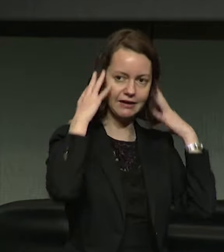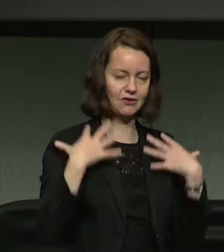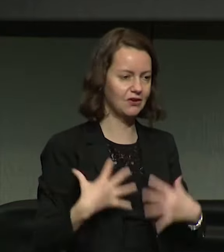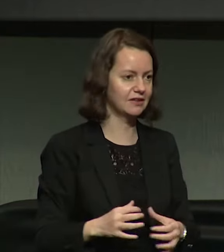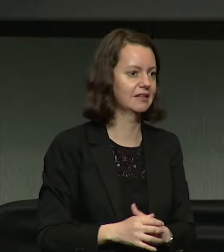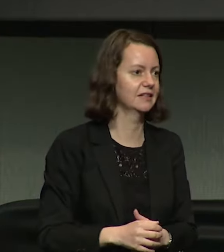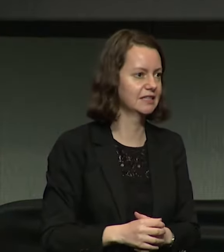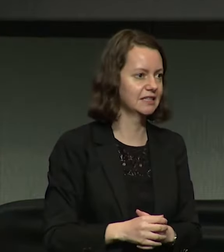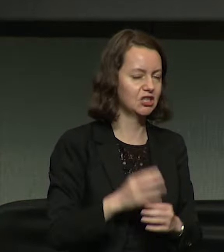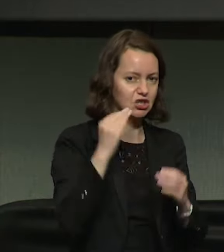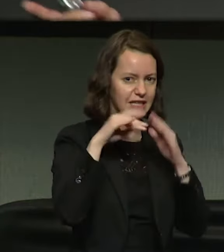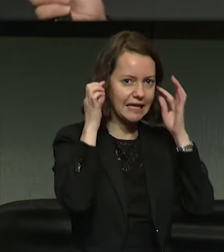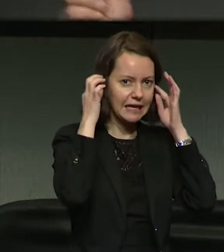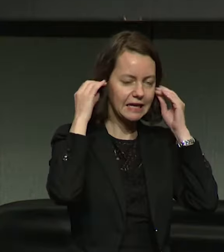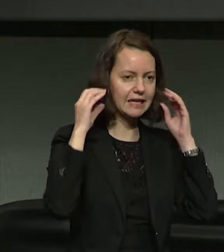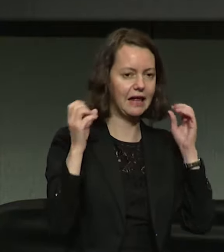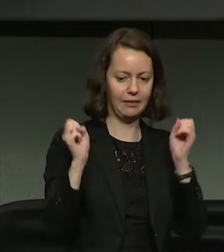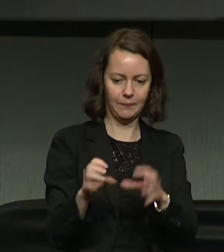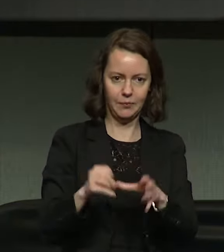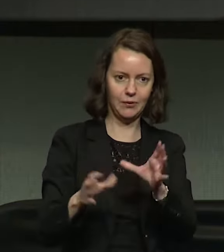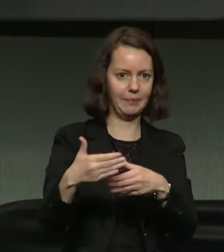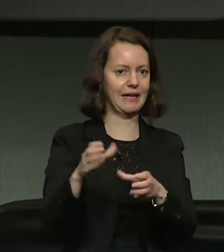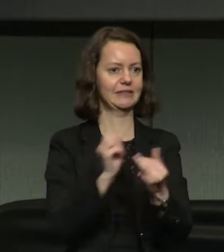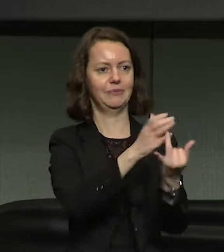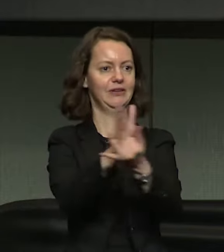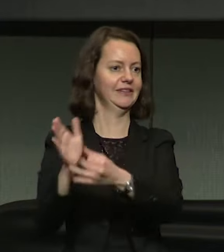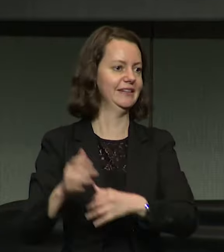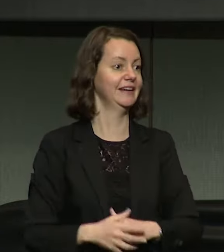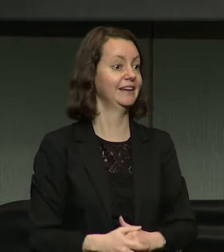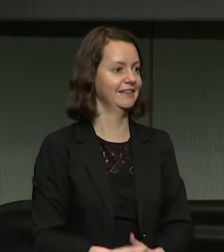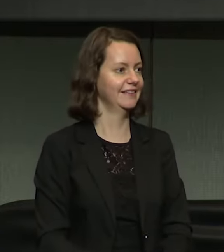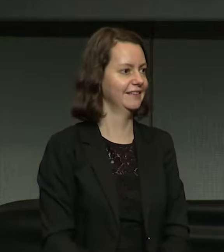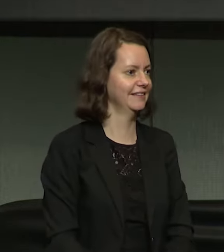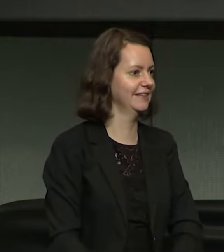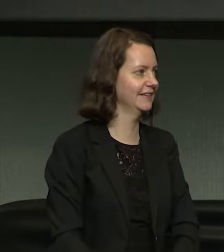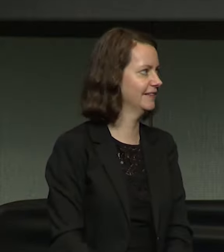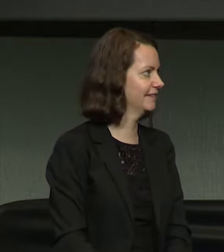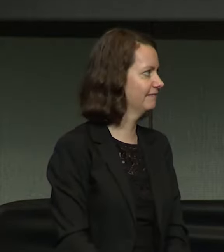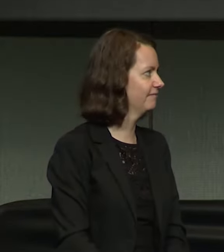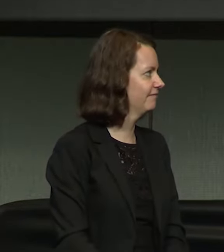and in our ears. And then they package it up like that and they'll send it out to you.